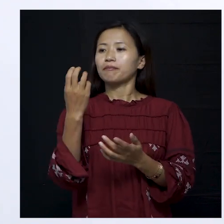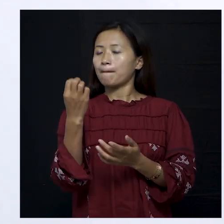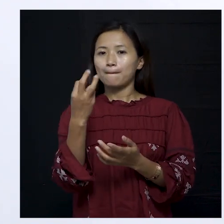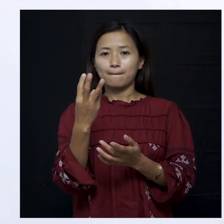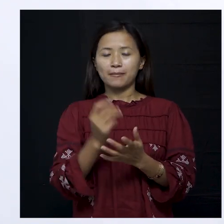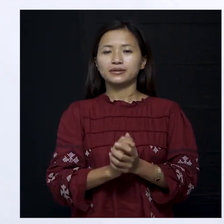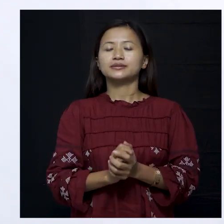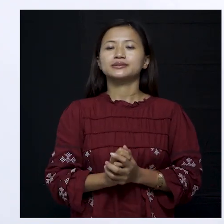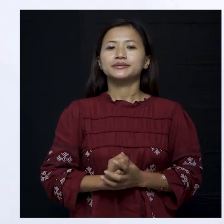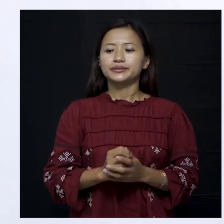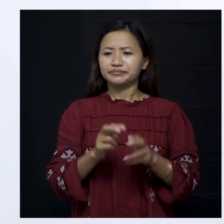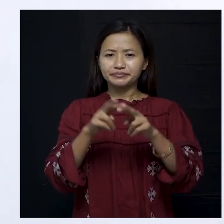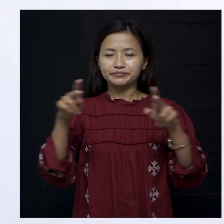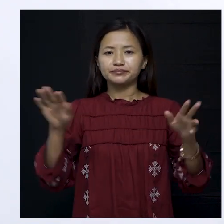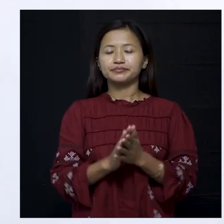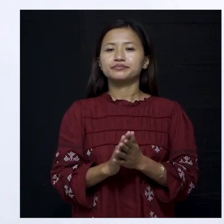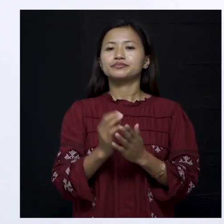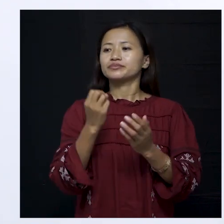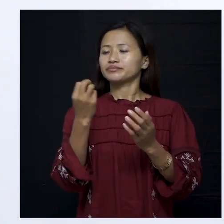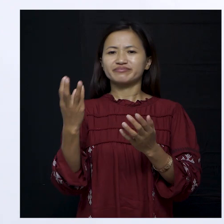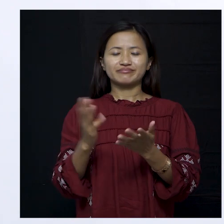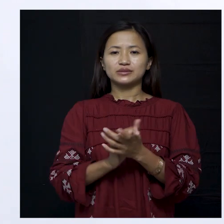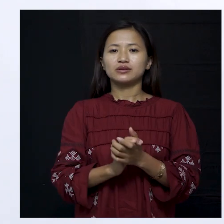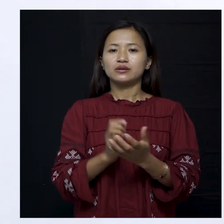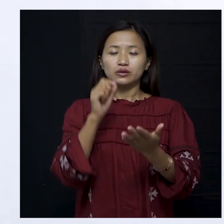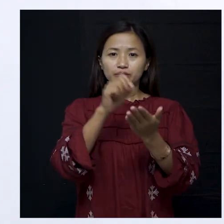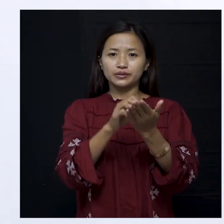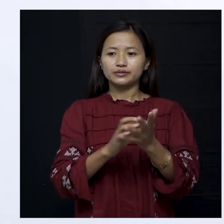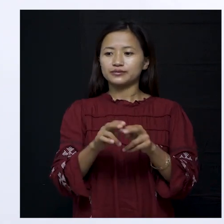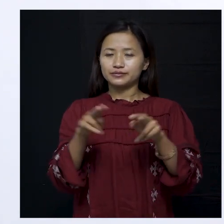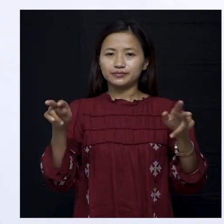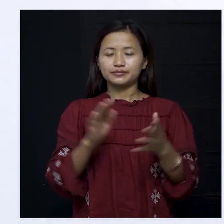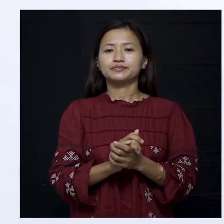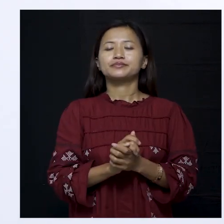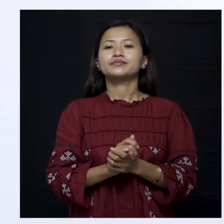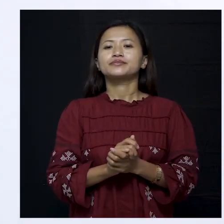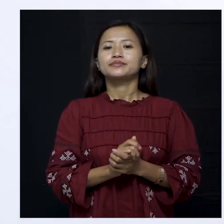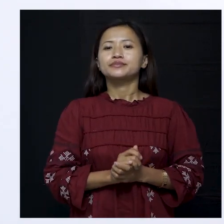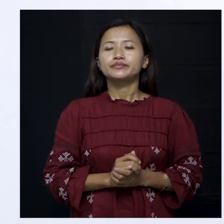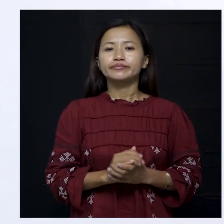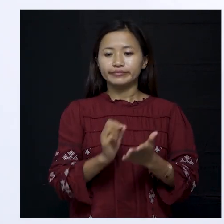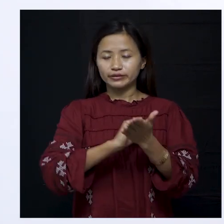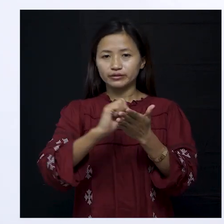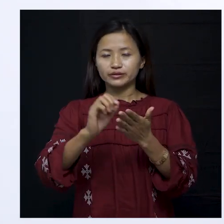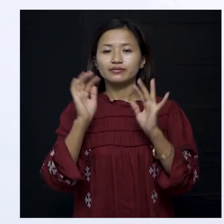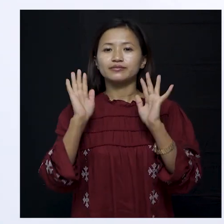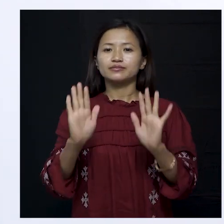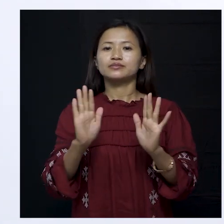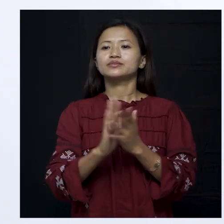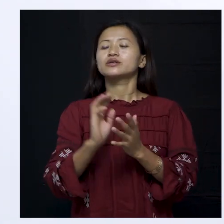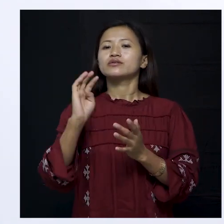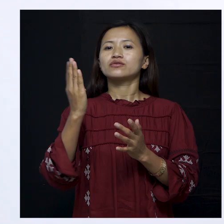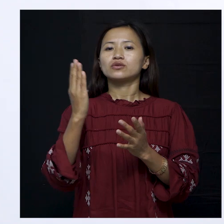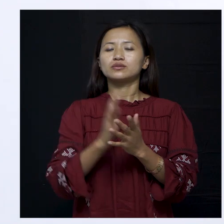know the different mark allotments for each writing, right? And so in our writing, we have some